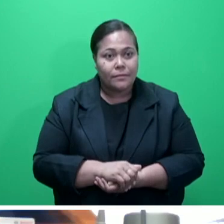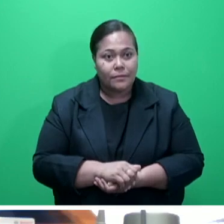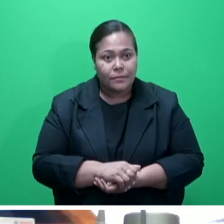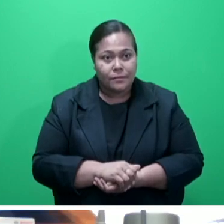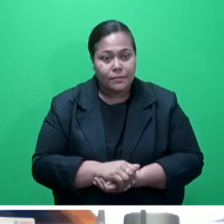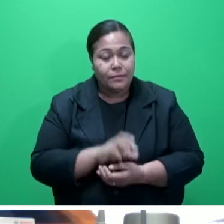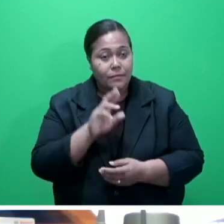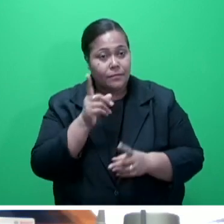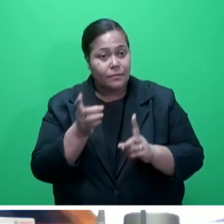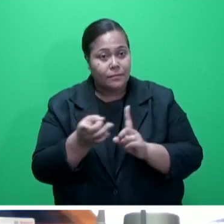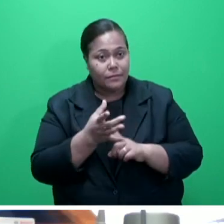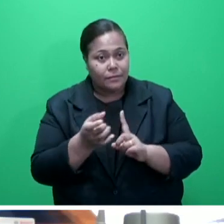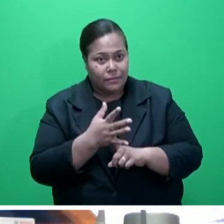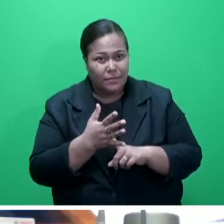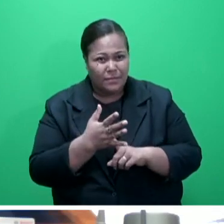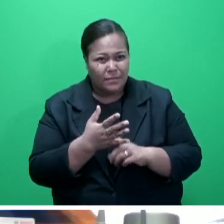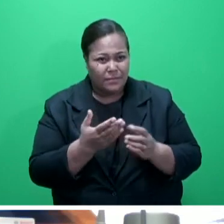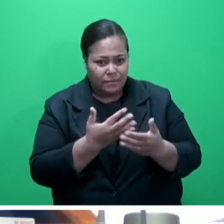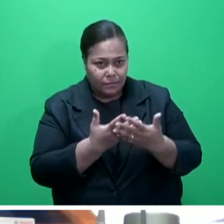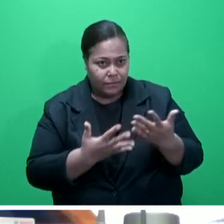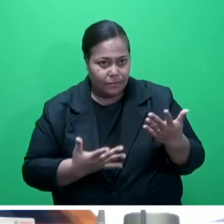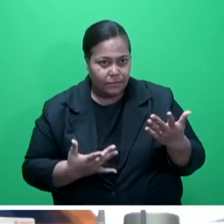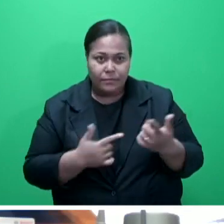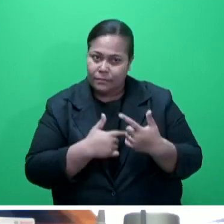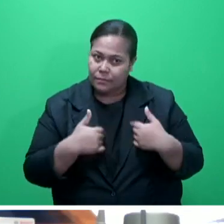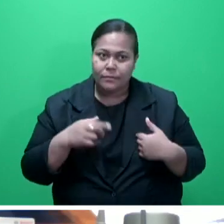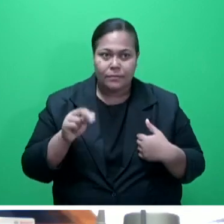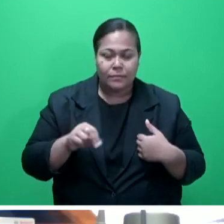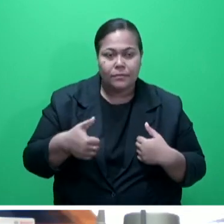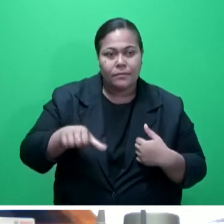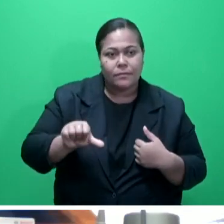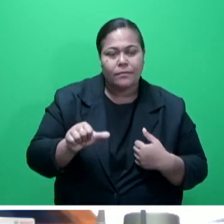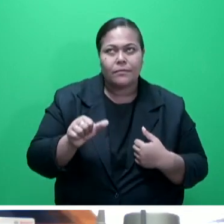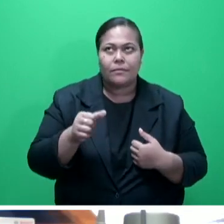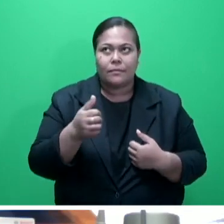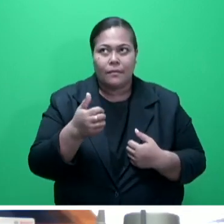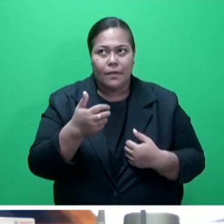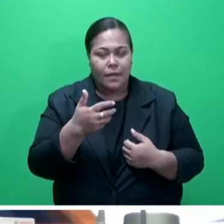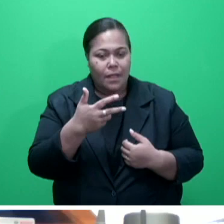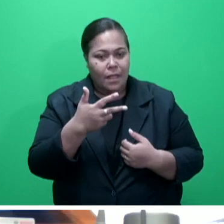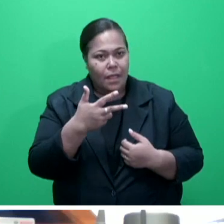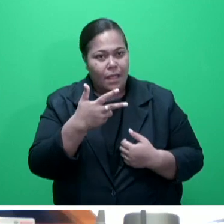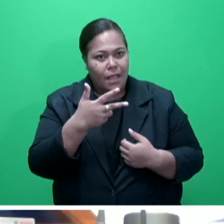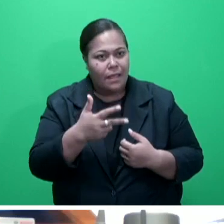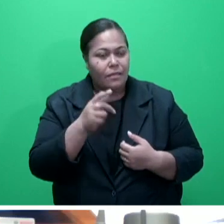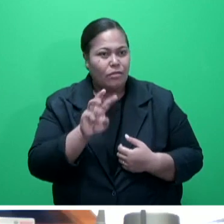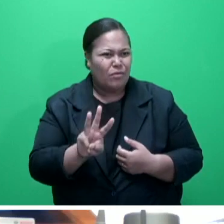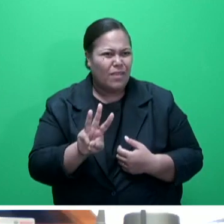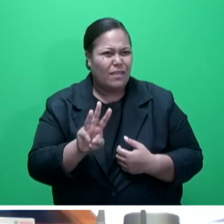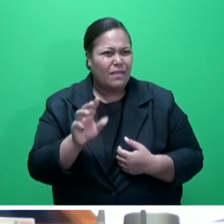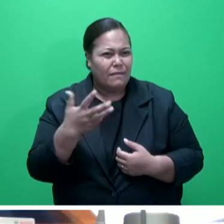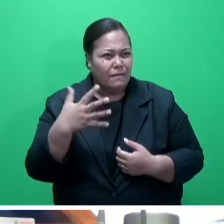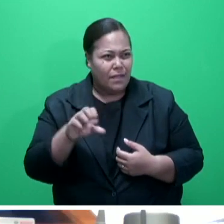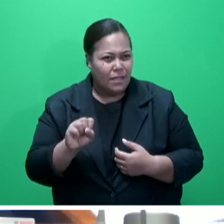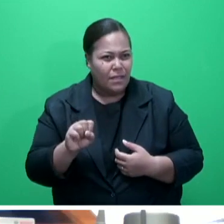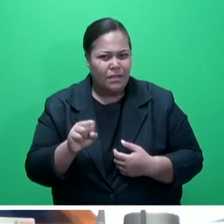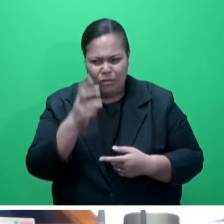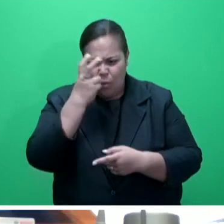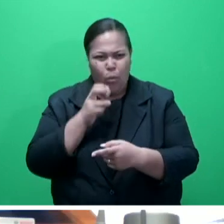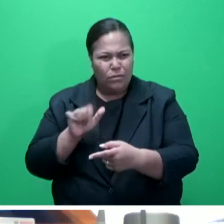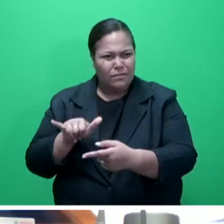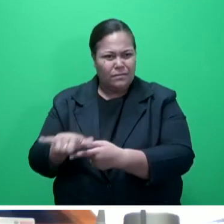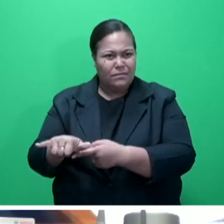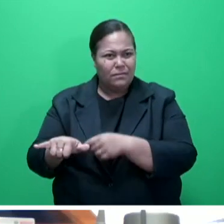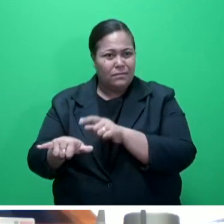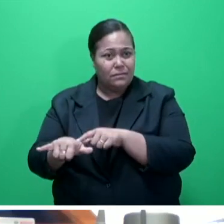key measures that we'll be taking, of course, we need to use our A350s, the A330s, the Boeing 737, which is the older aircraft.